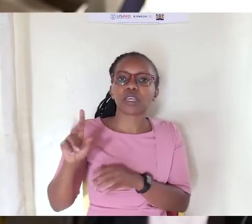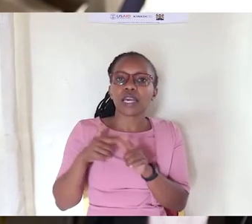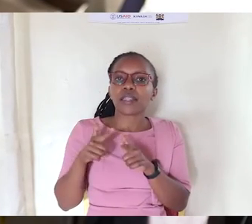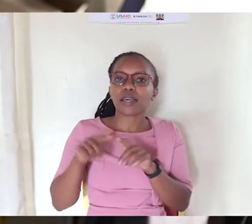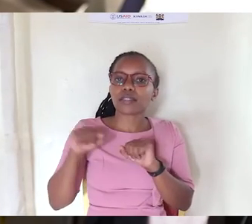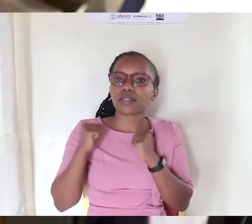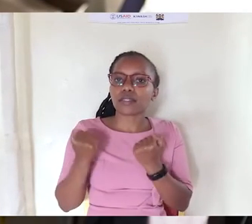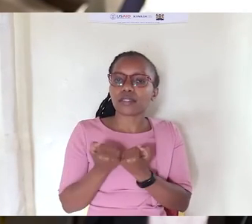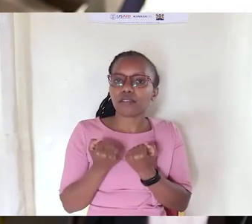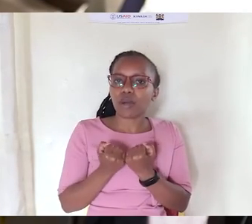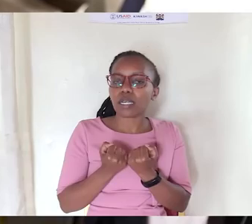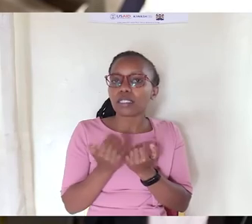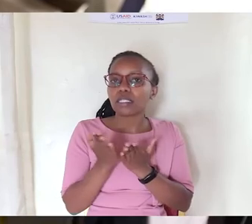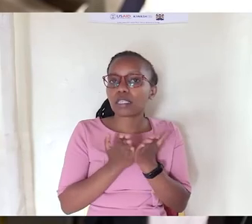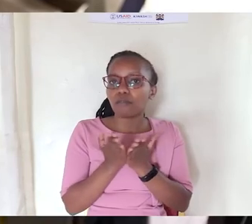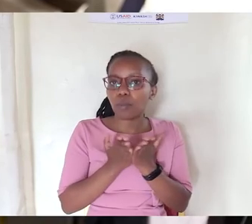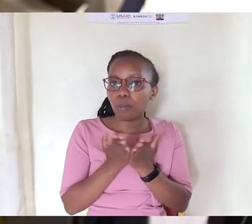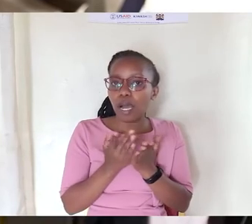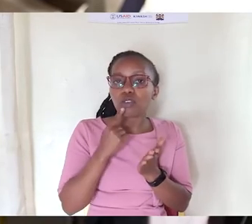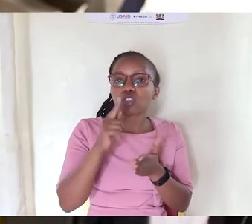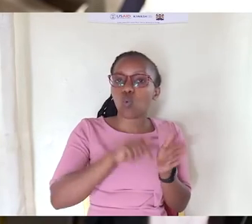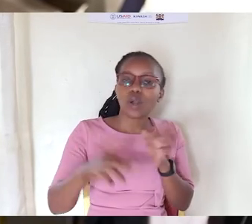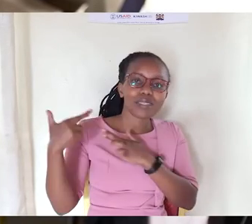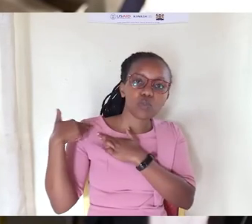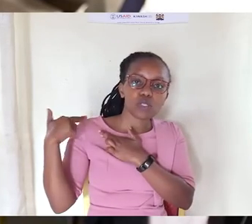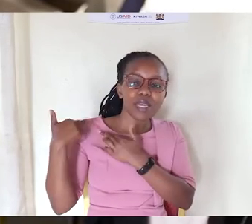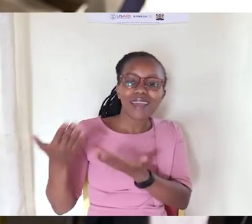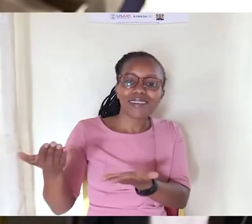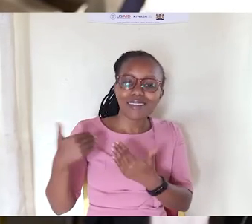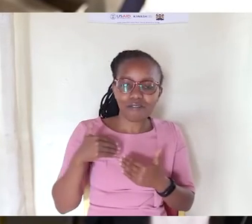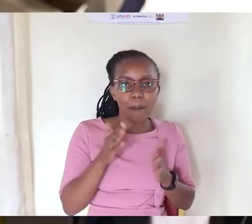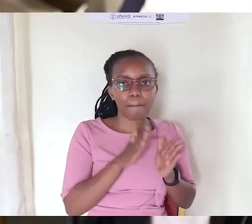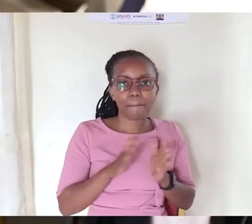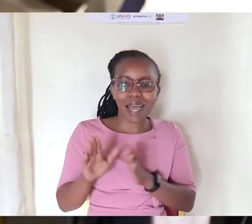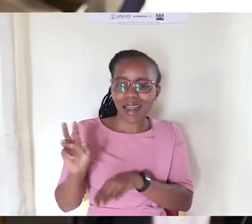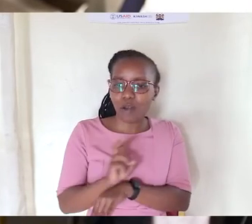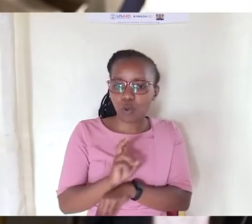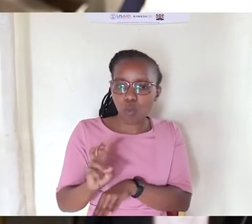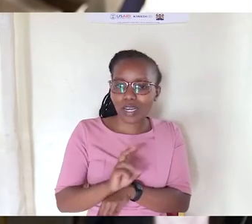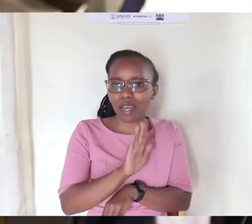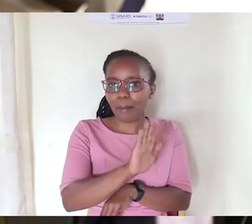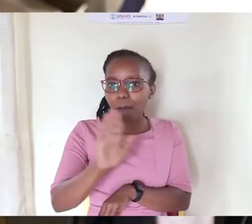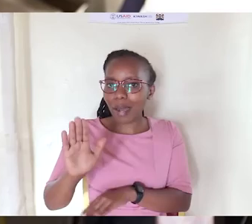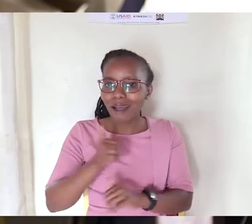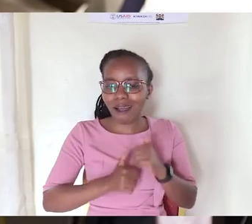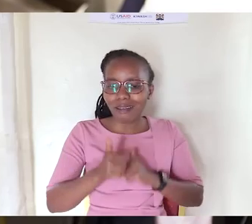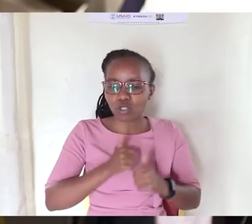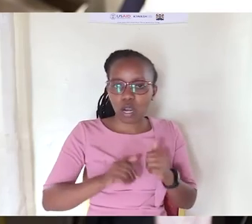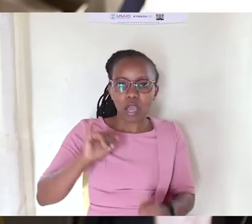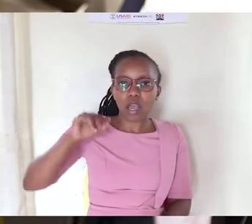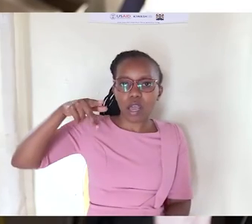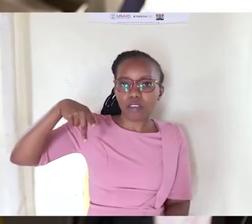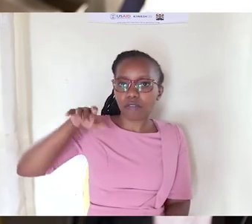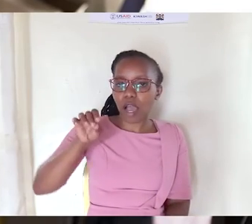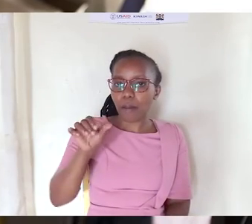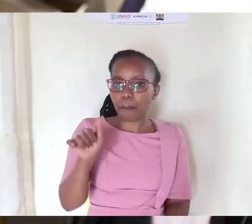society should be able to say, we need to hold you accountable, give us a plan, and we have to monitor their action. If IPOA is talking